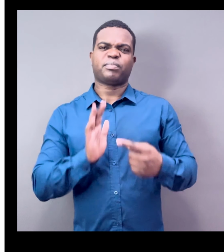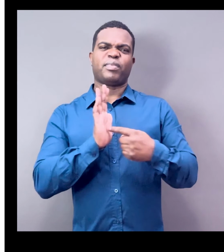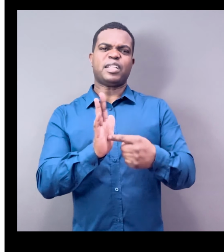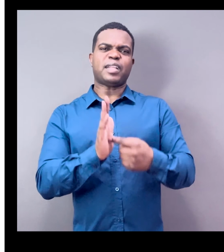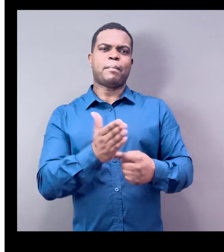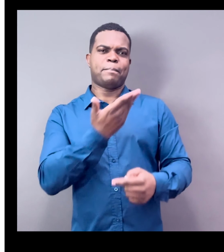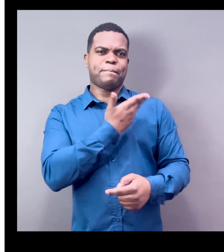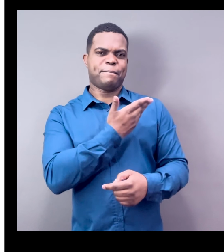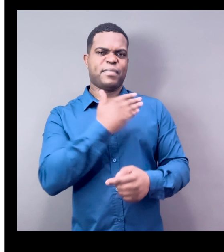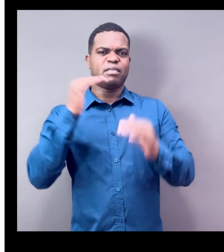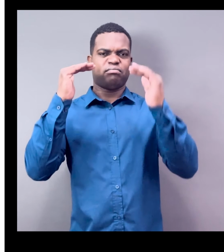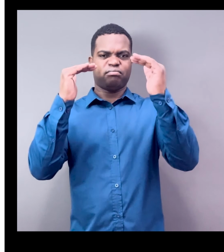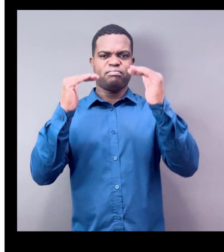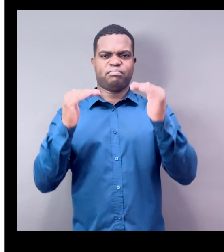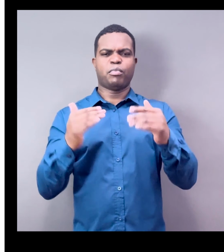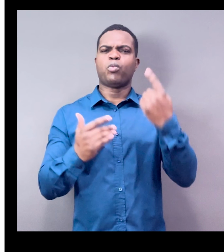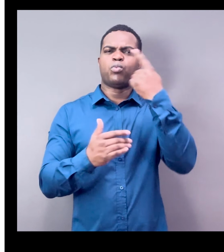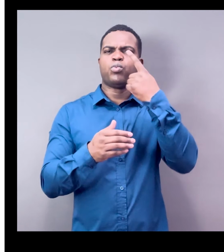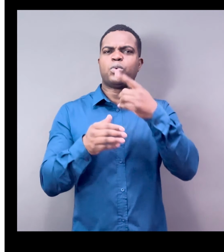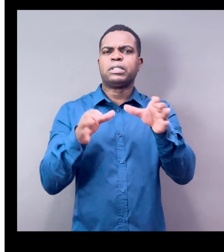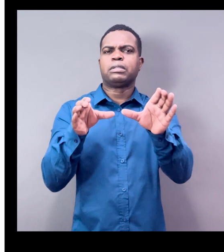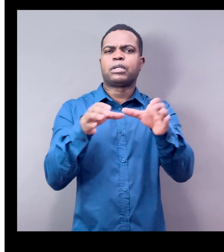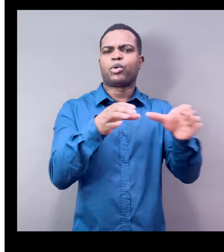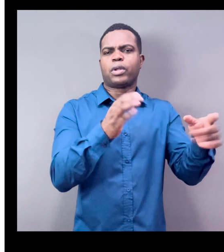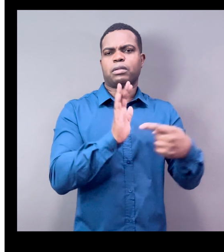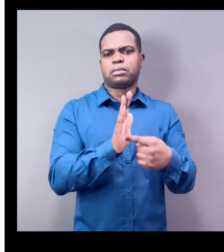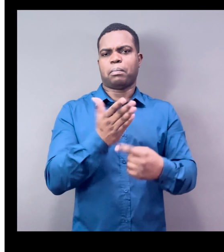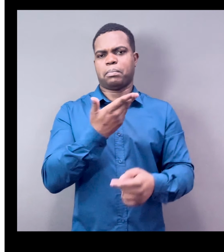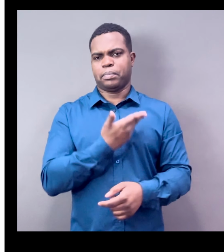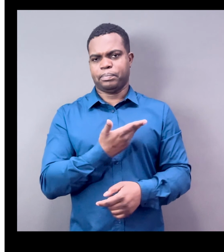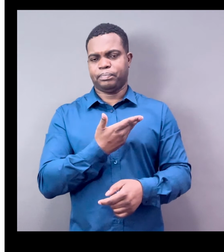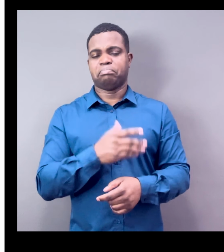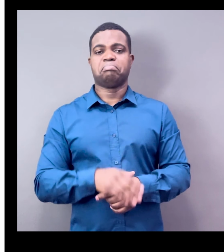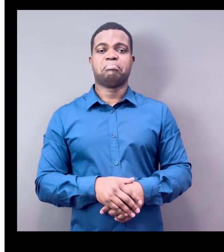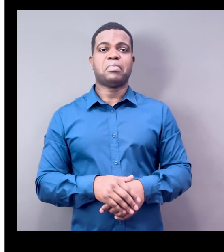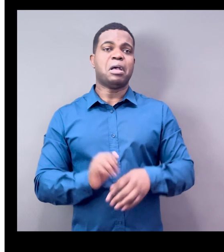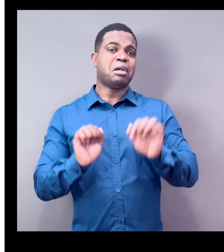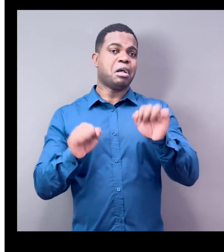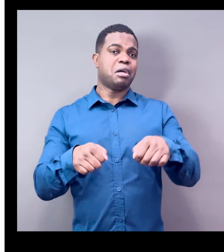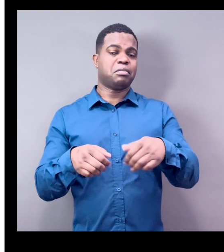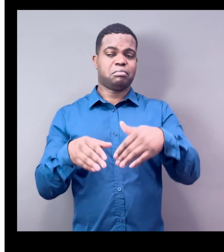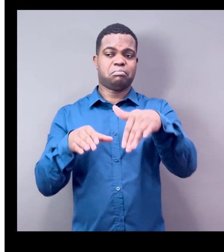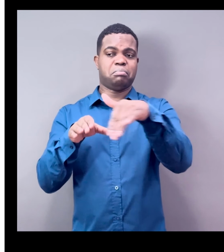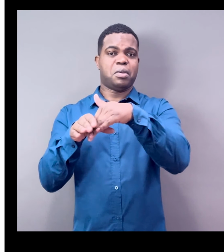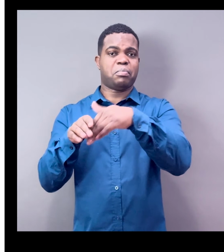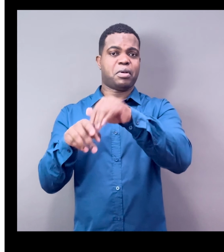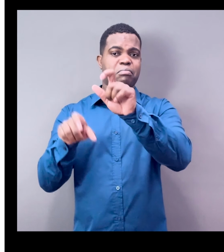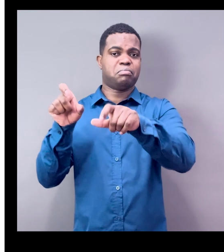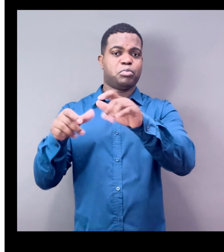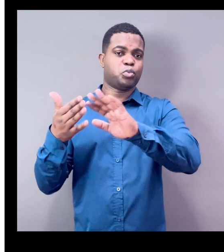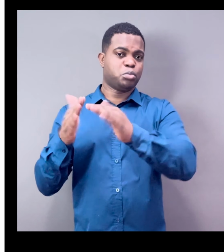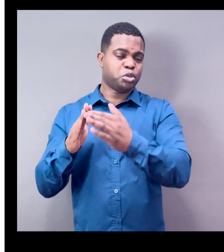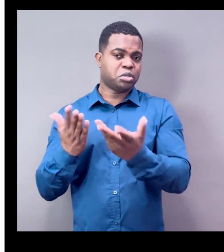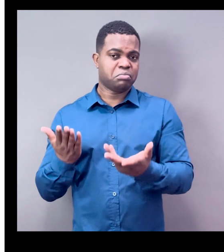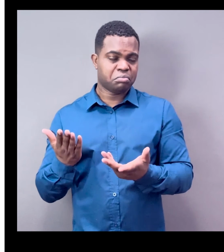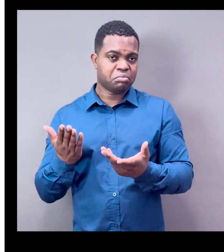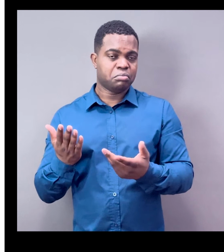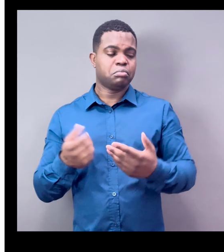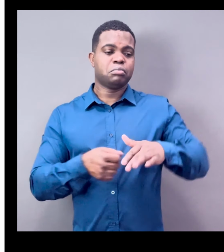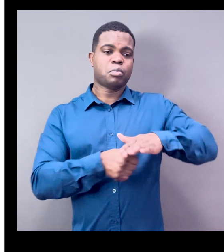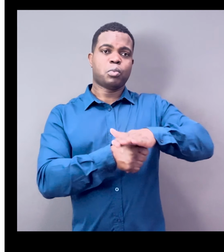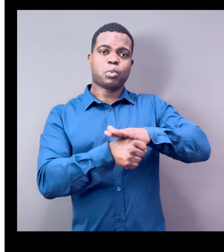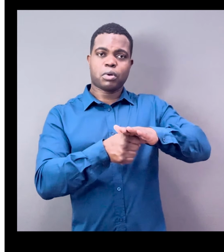Below are the examples of stakeholders. Stakeholders could be community members, they could be